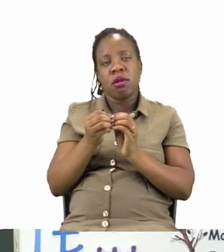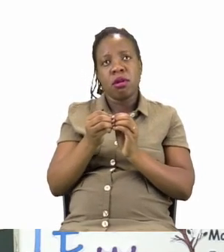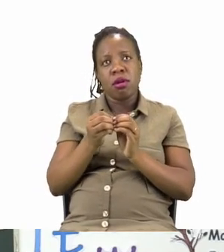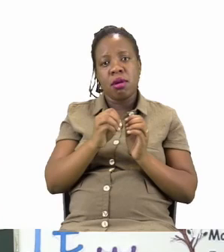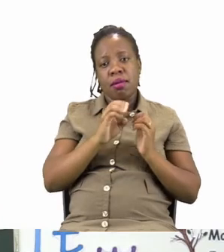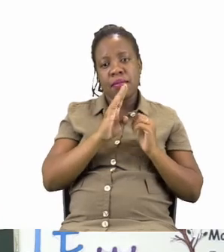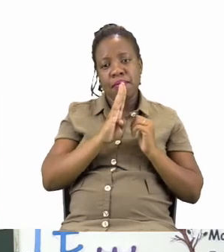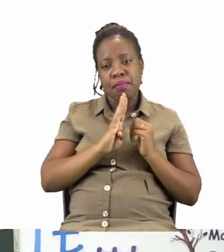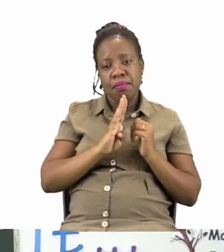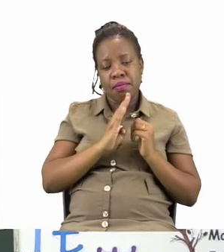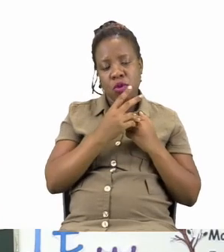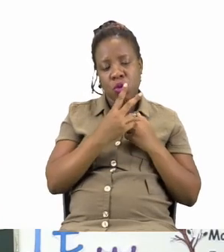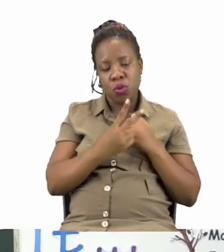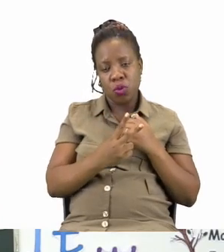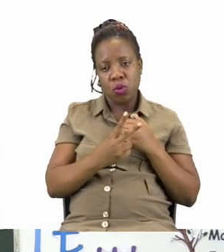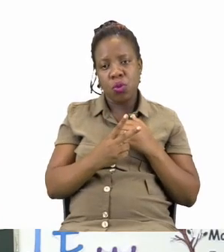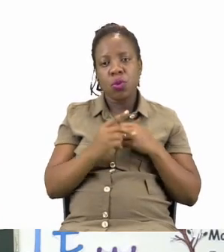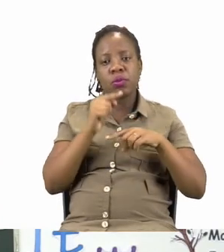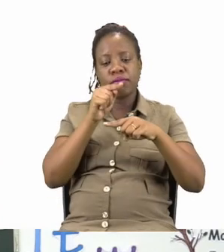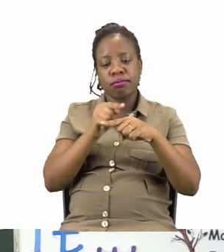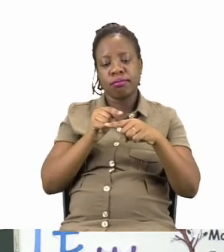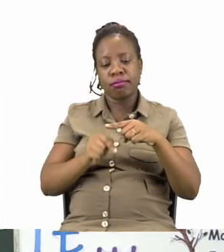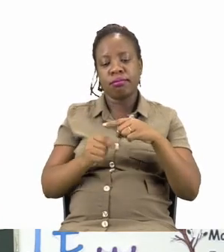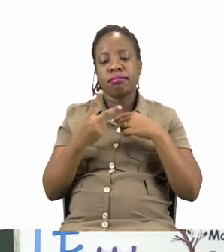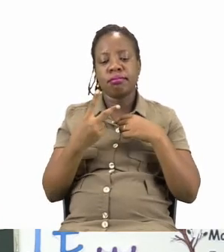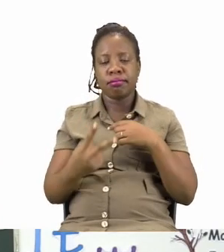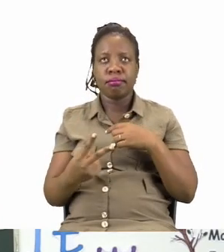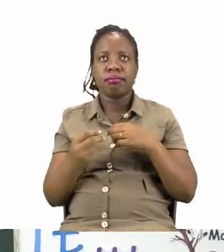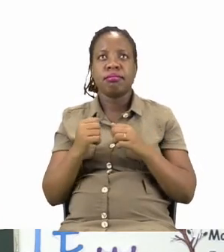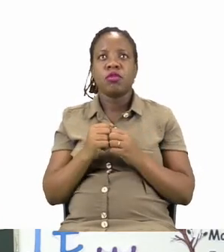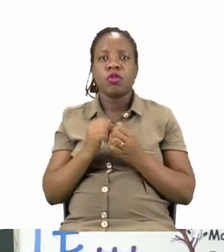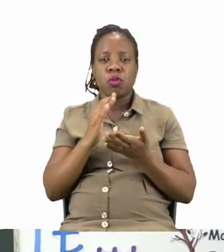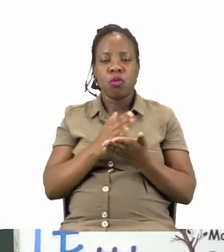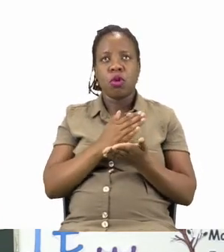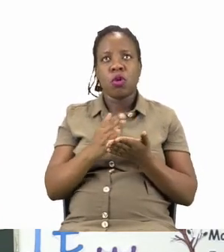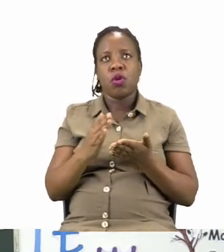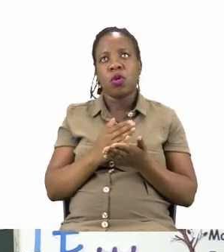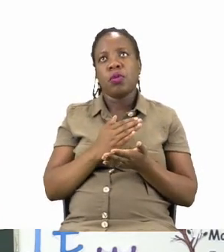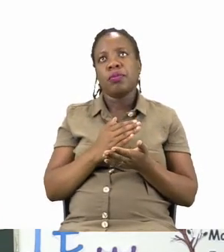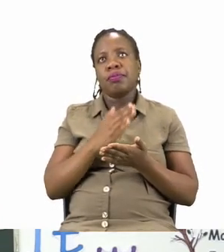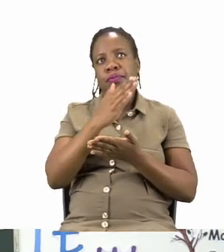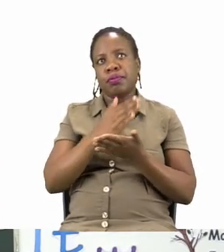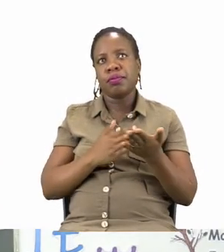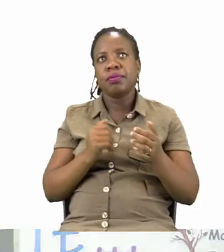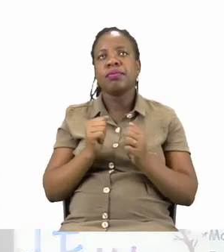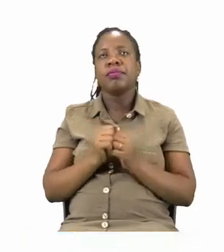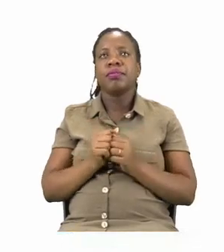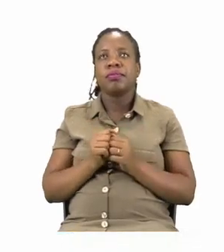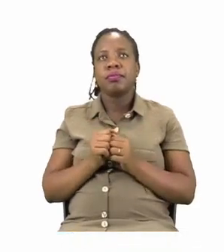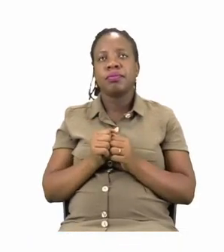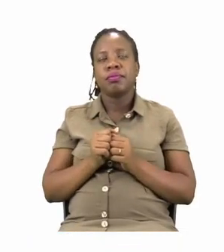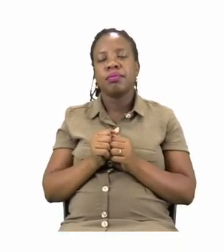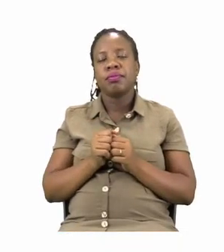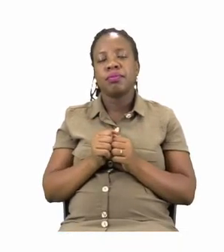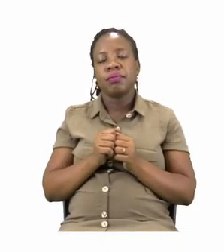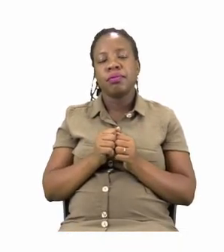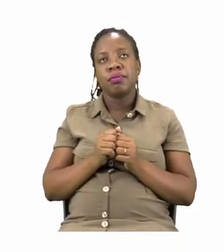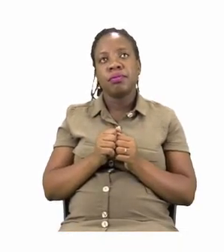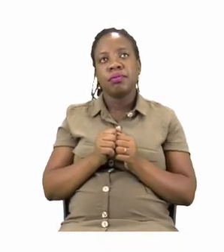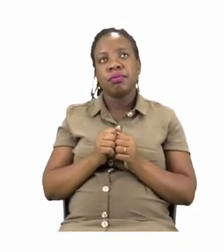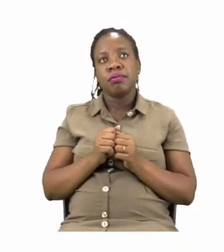7. Now here on page 7, you will see that we have to do